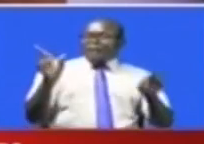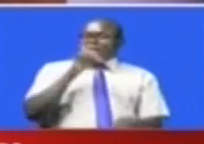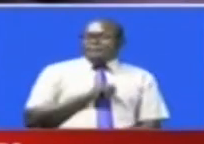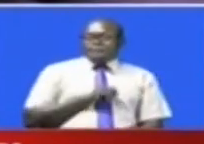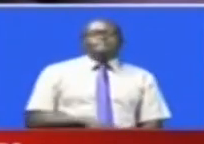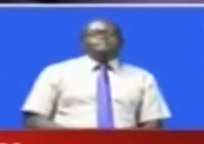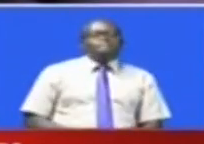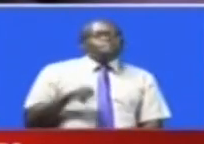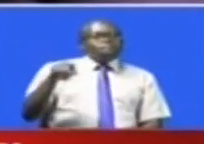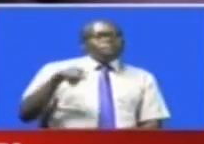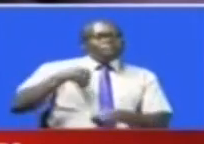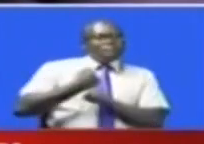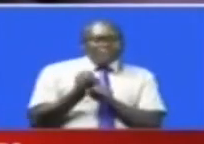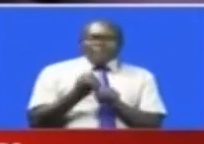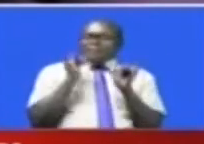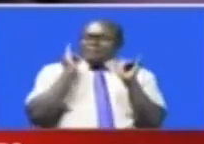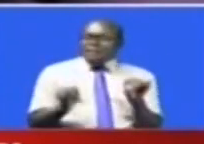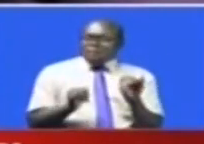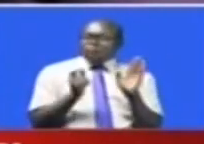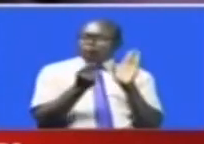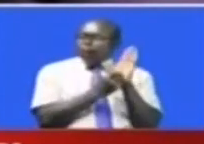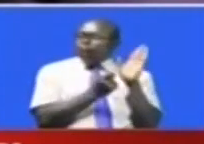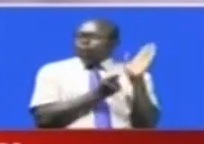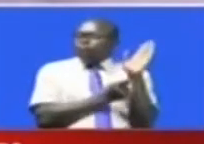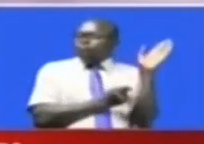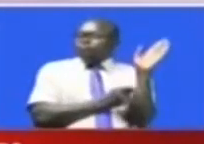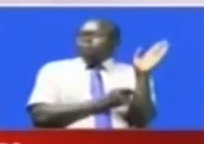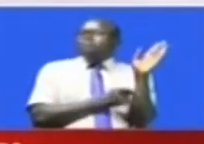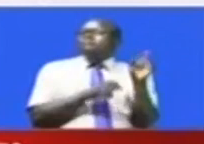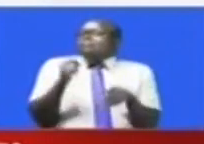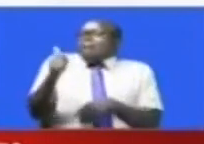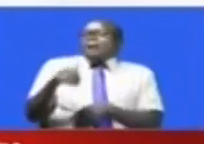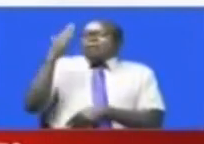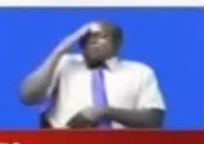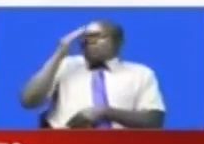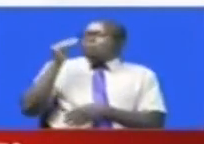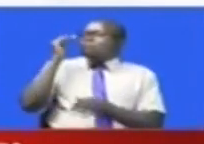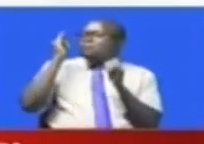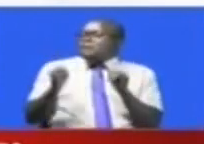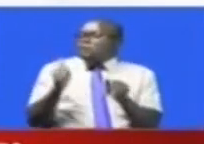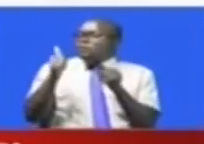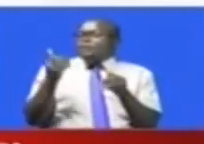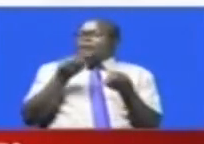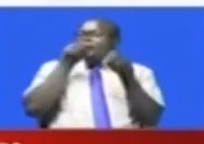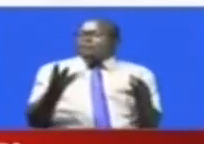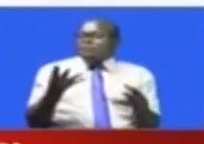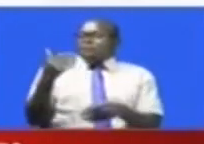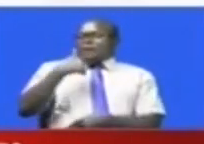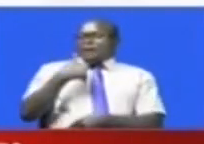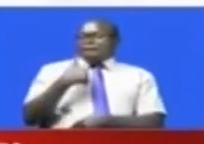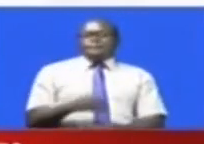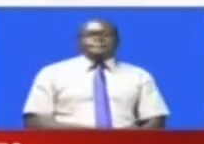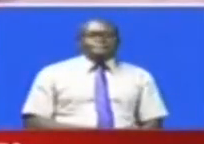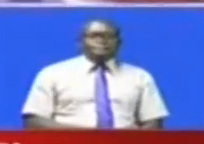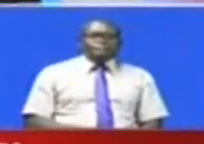The fact that he's recording fresh statements, we are yet to know what new information is coming to the